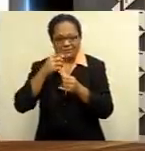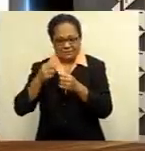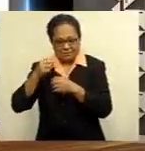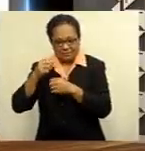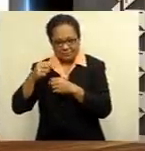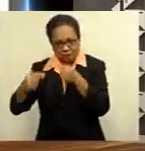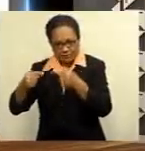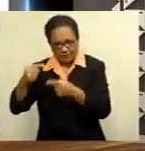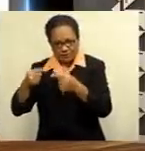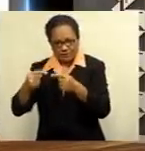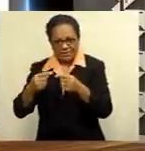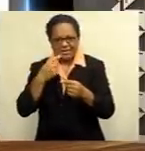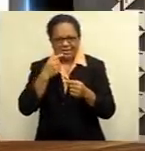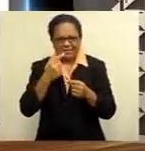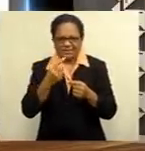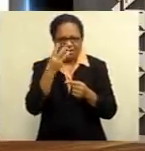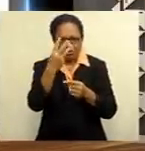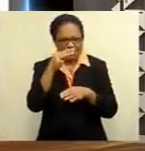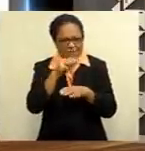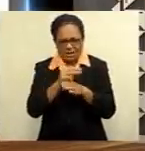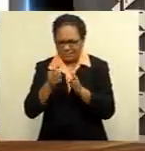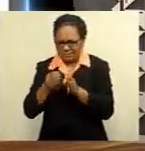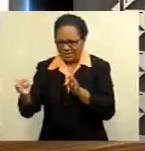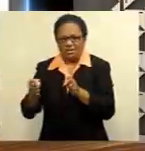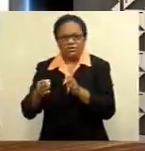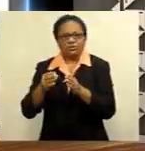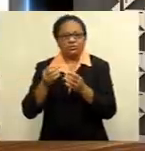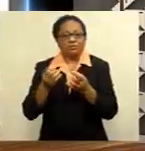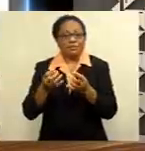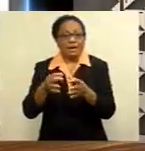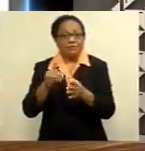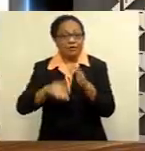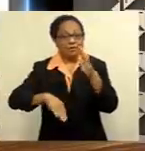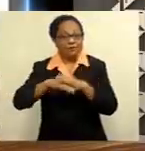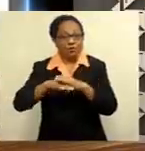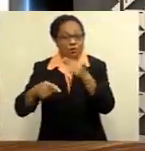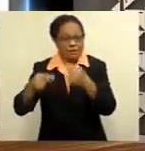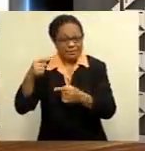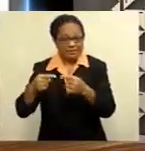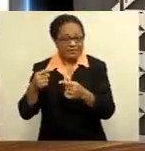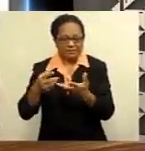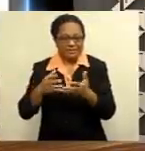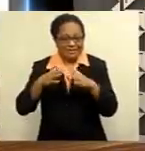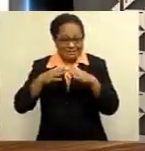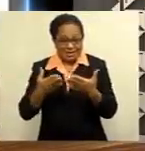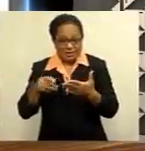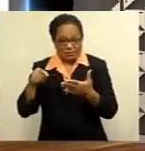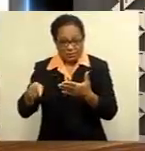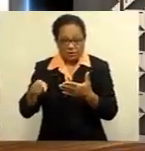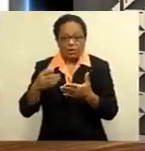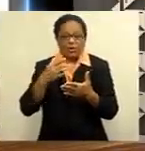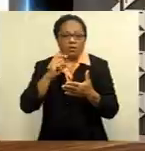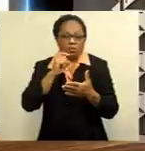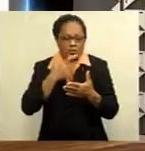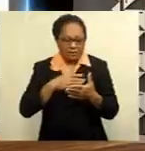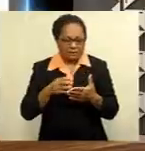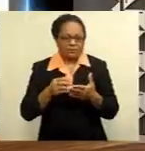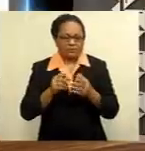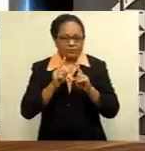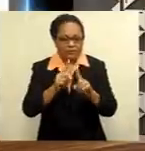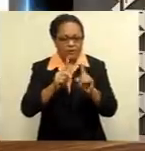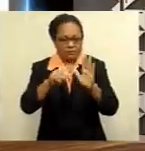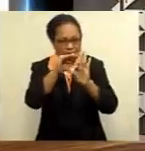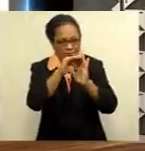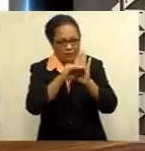months of the year being too little time to host a full season, the FNRL is working towards fulfilling the return-to-play framework set out by the Ministry